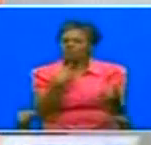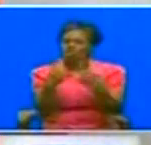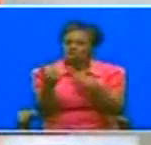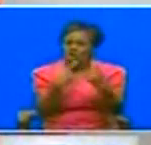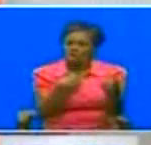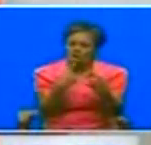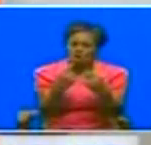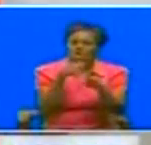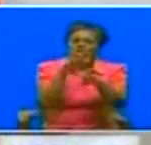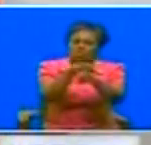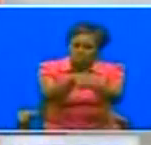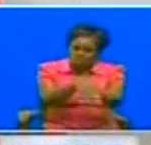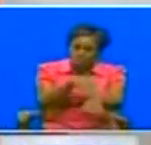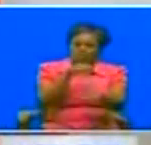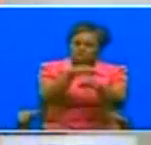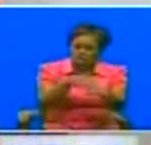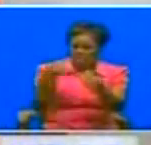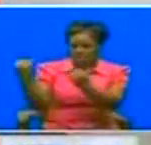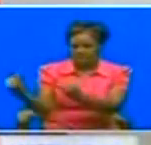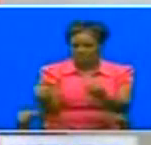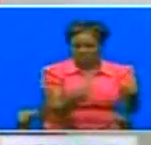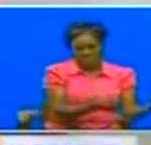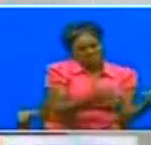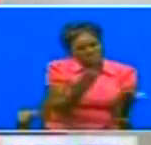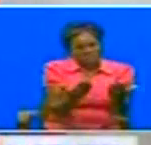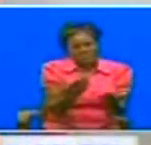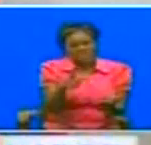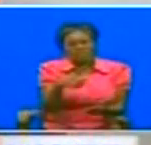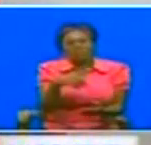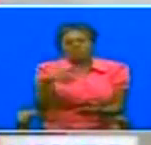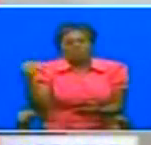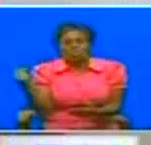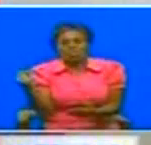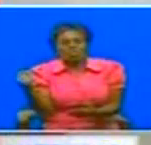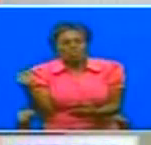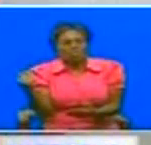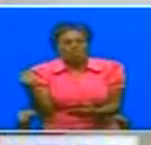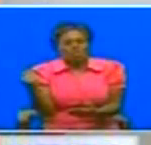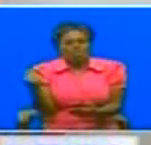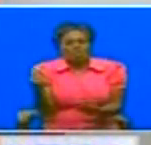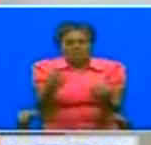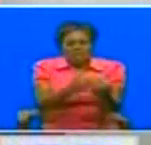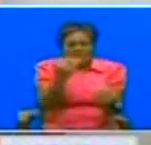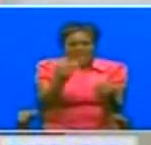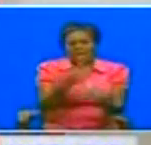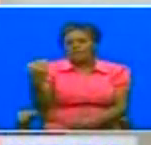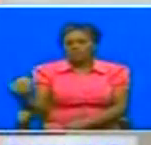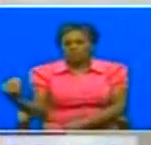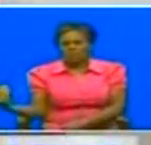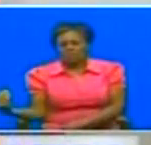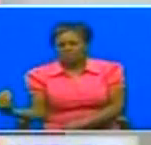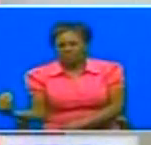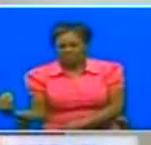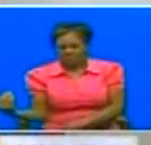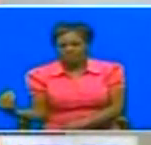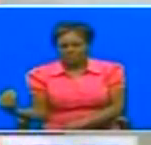and poli-poli, they invite them, maybe you'd like to take the child to Lea Toto. And so